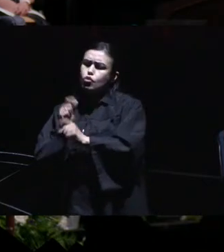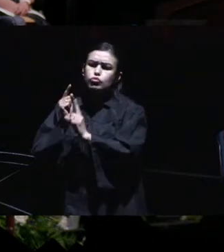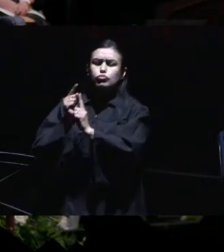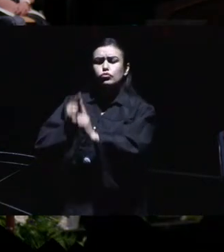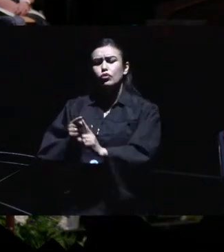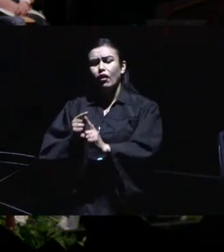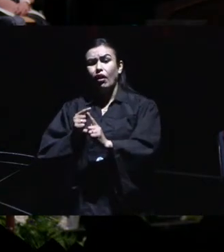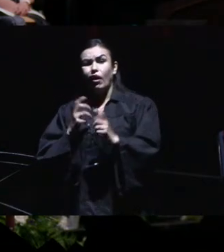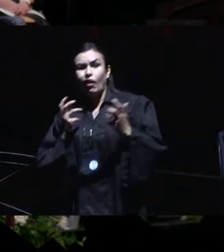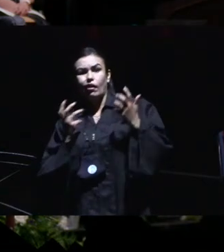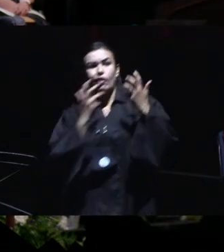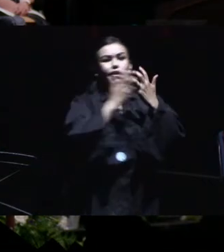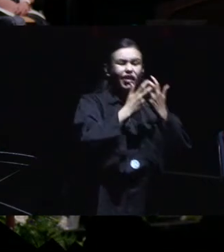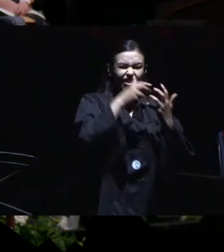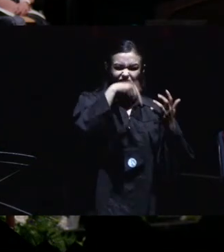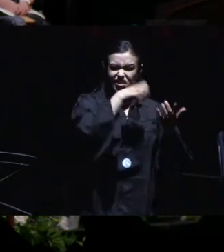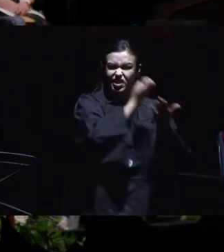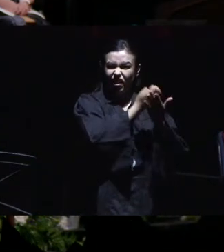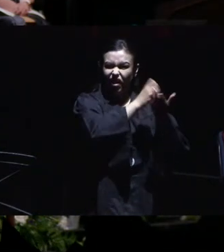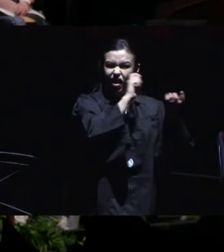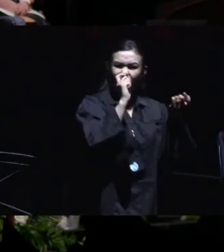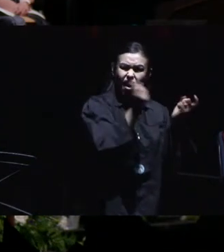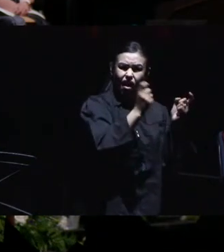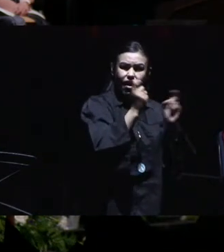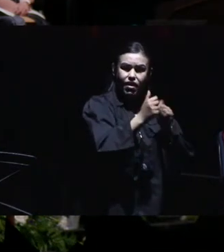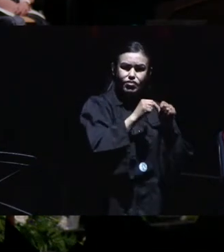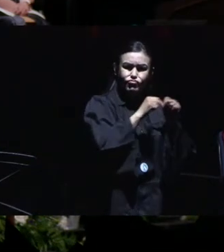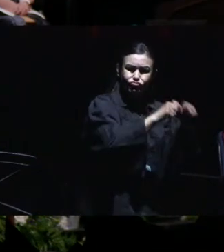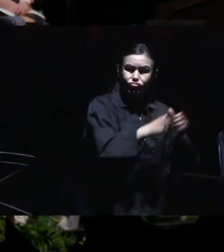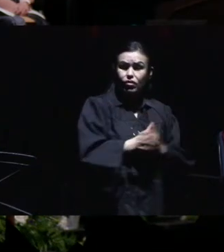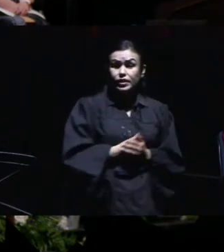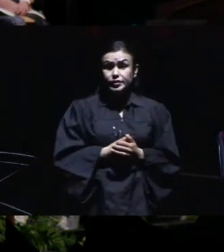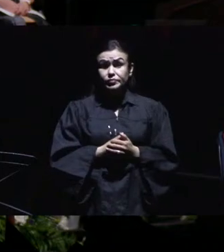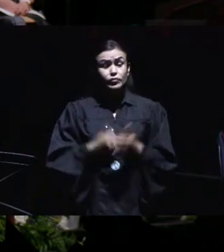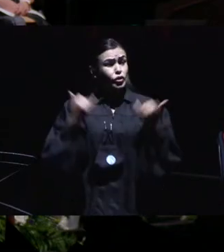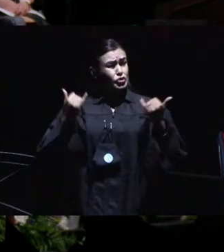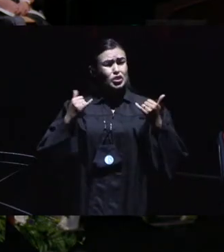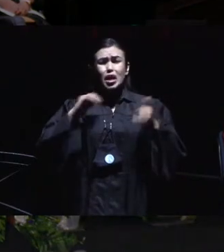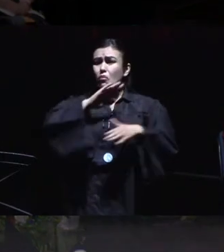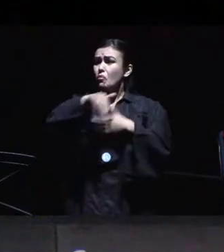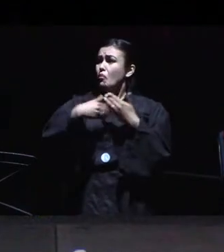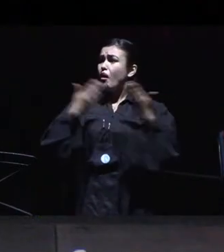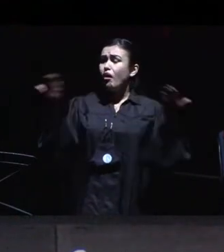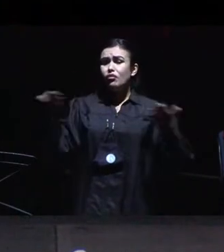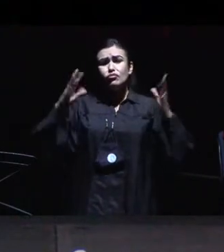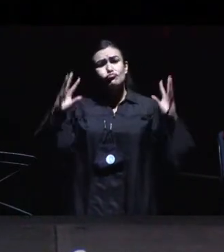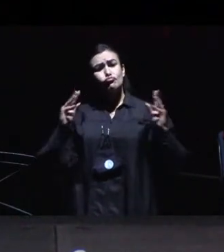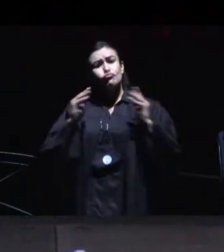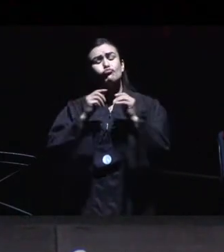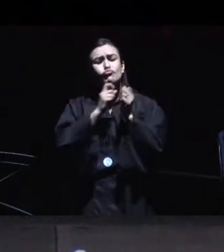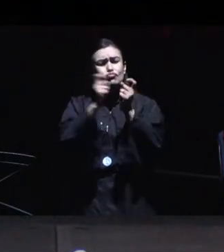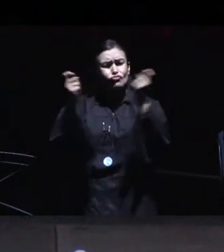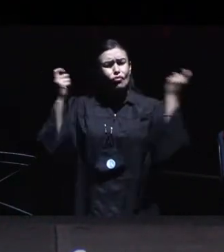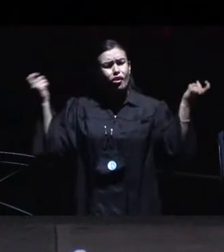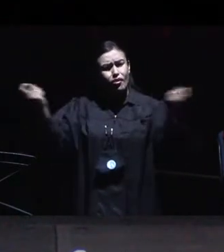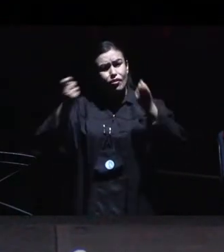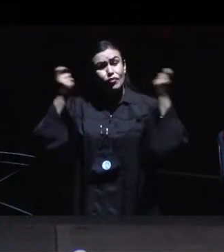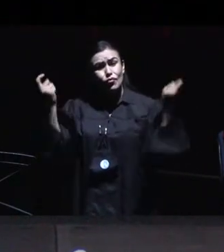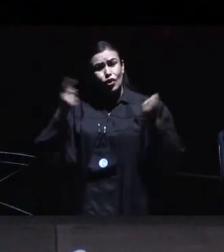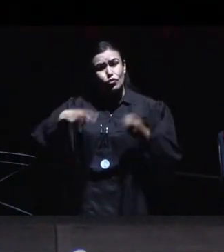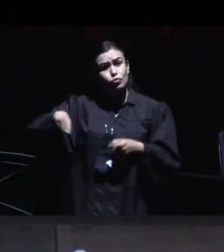economy. Today, we're gathered to celebrate you and the bright future that you promise our